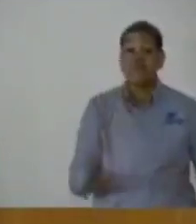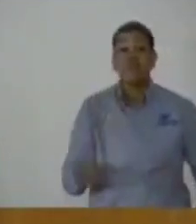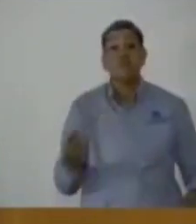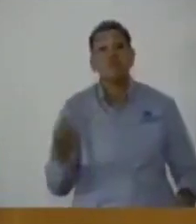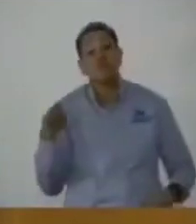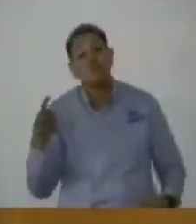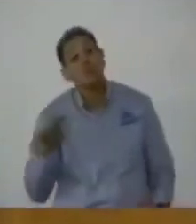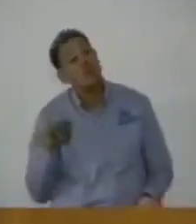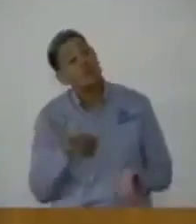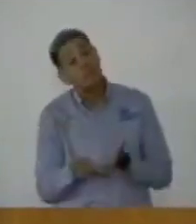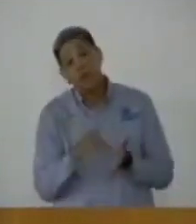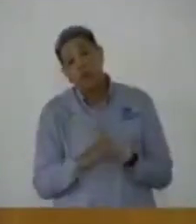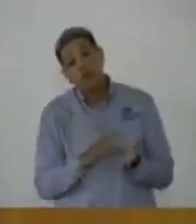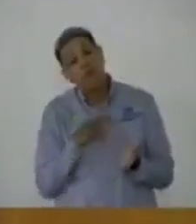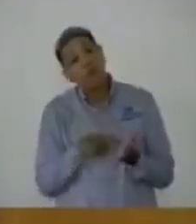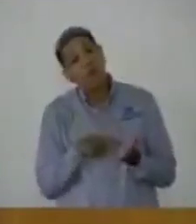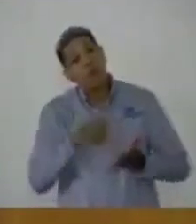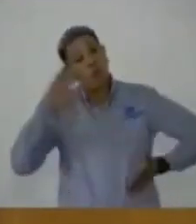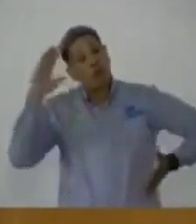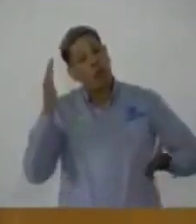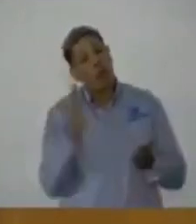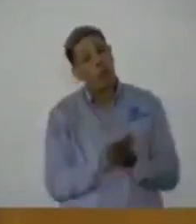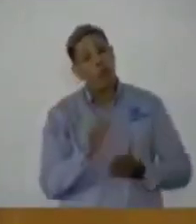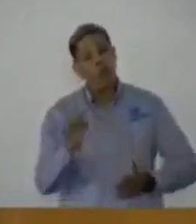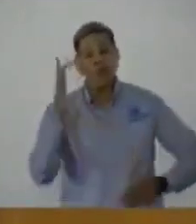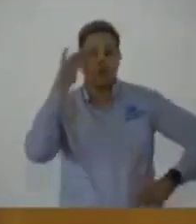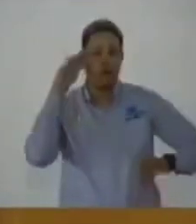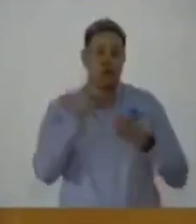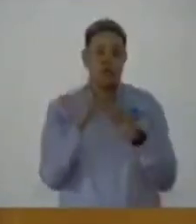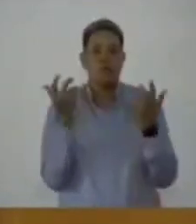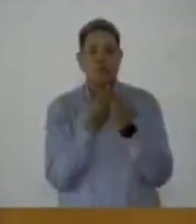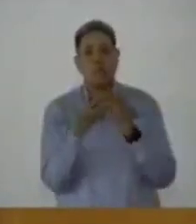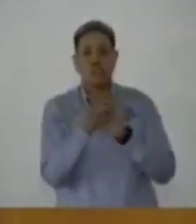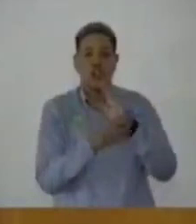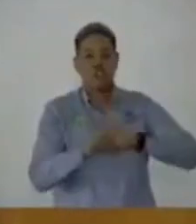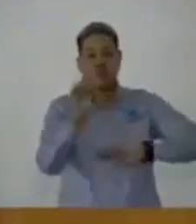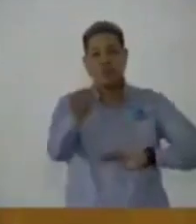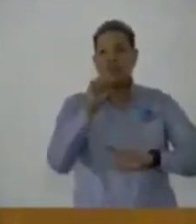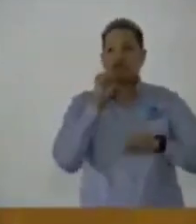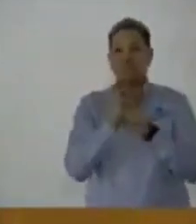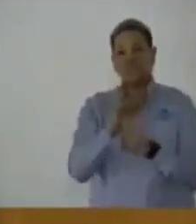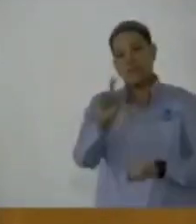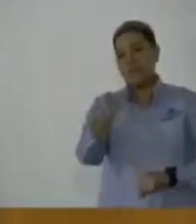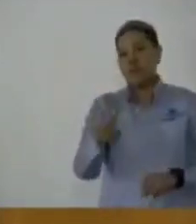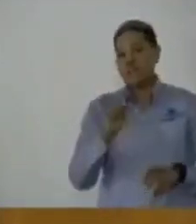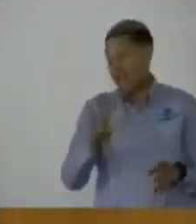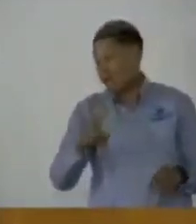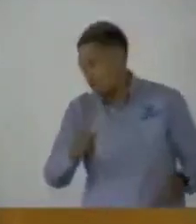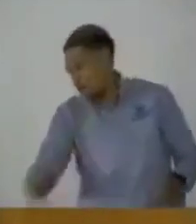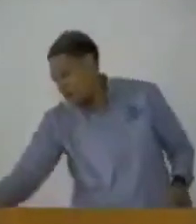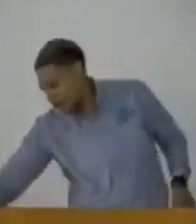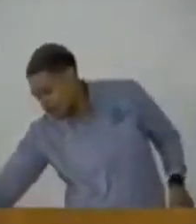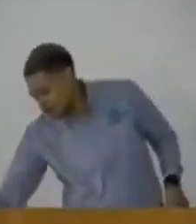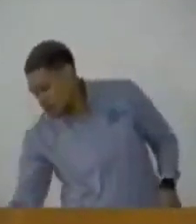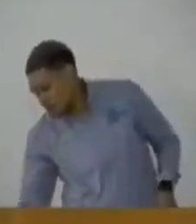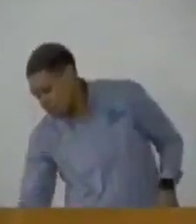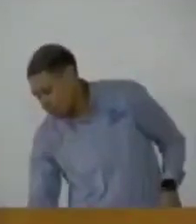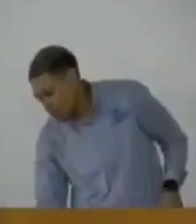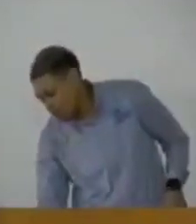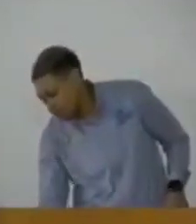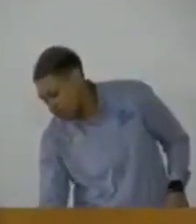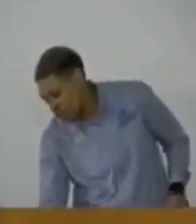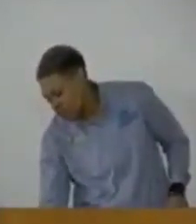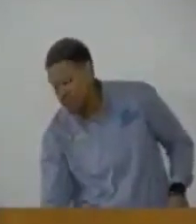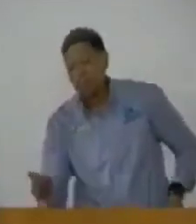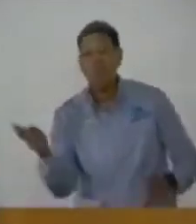say, oh, we're paying the debt, because that is within the Constitution, a necessity that has to be paid. And it was signed